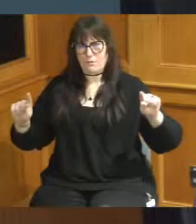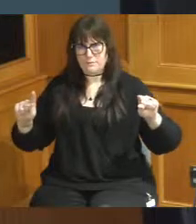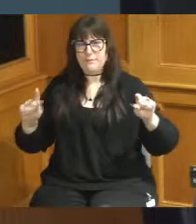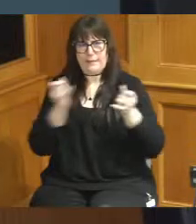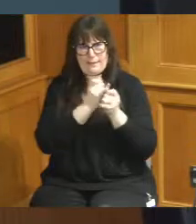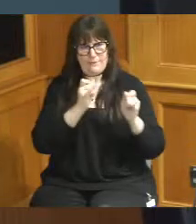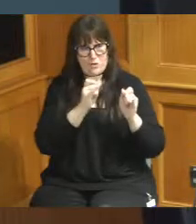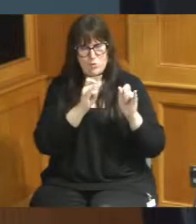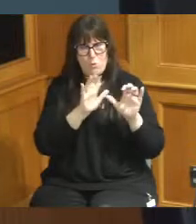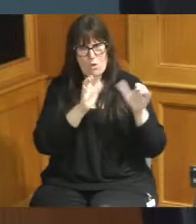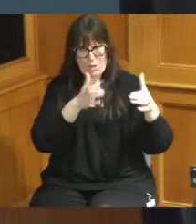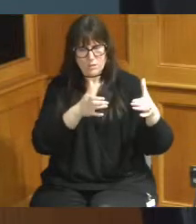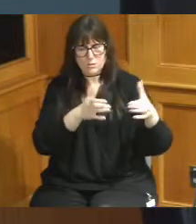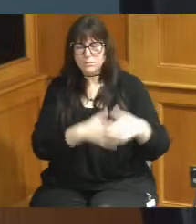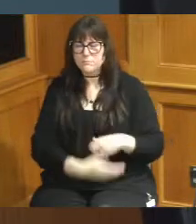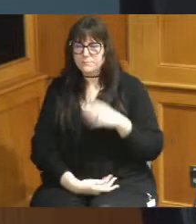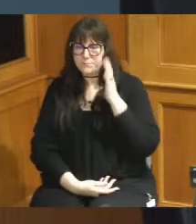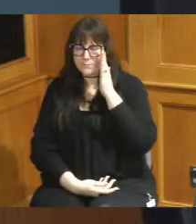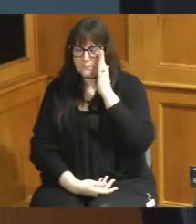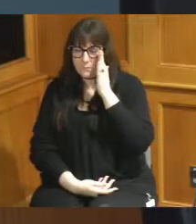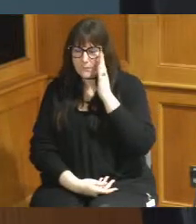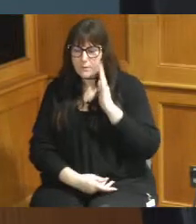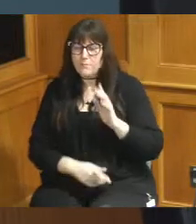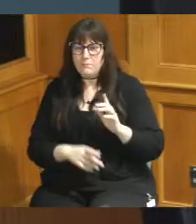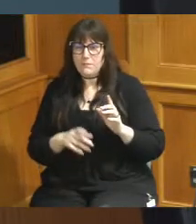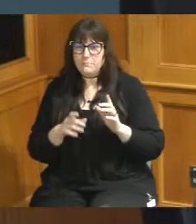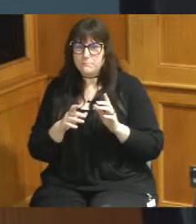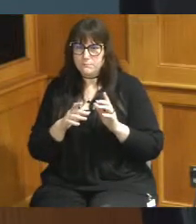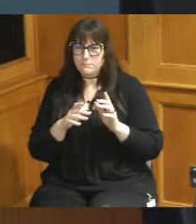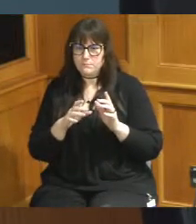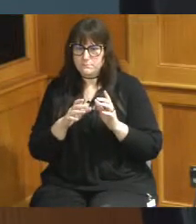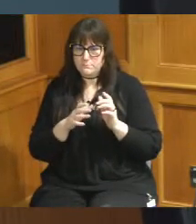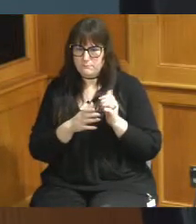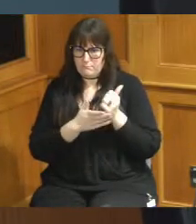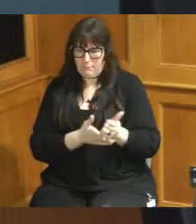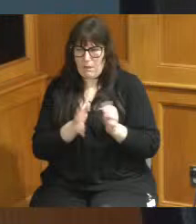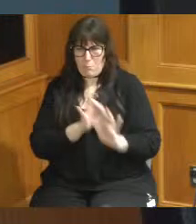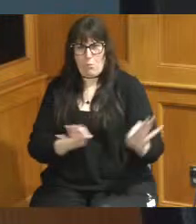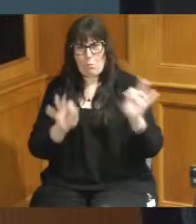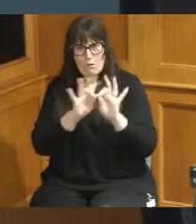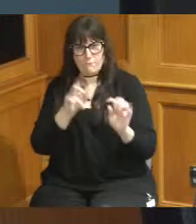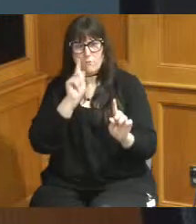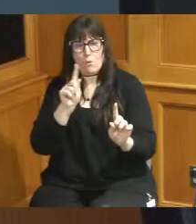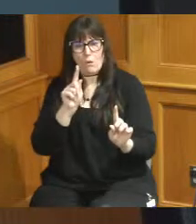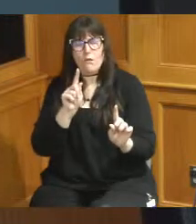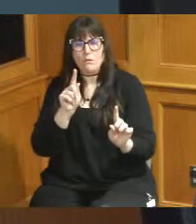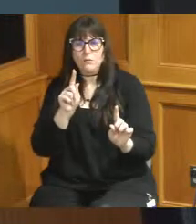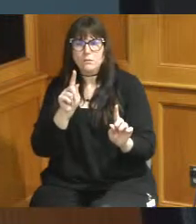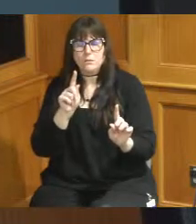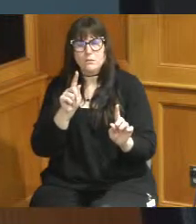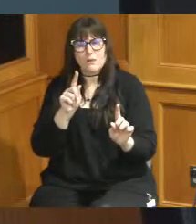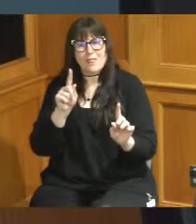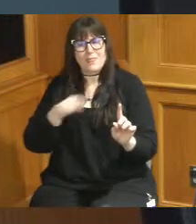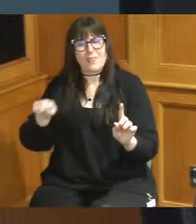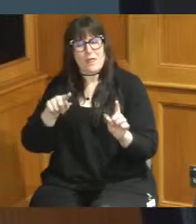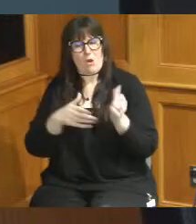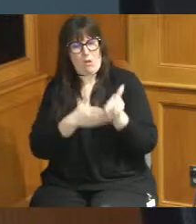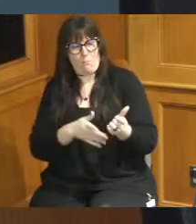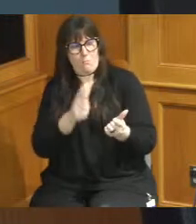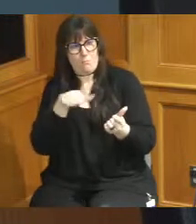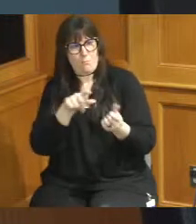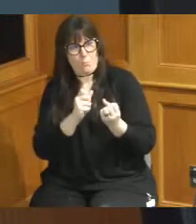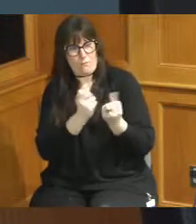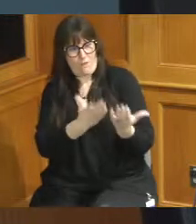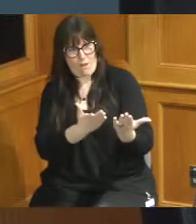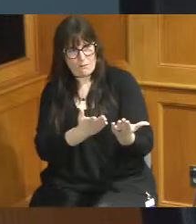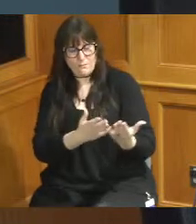community, but you will hear how important all these individuals have been to the progress in our community, particularly related to Black History Month.